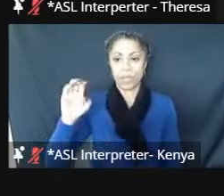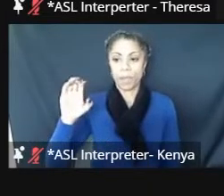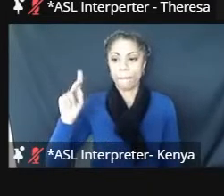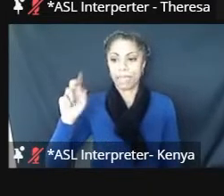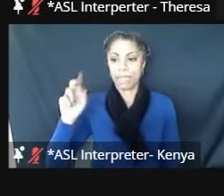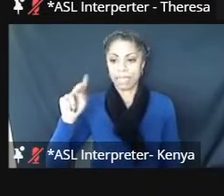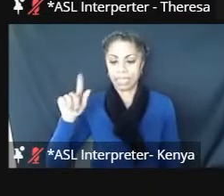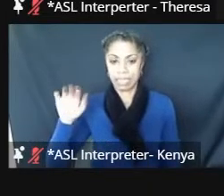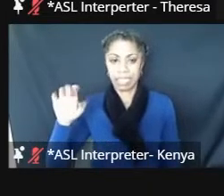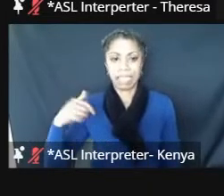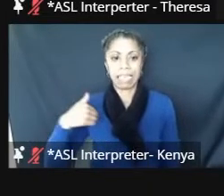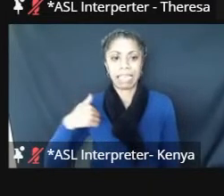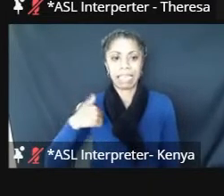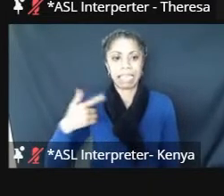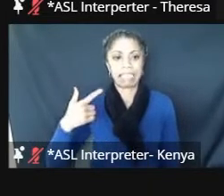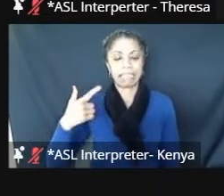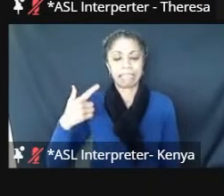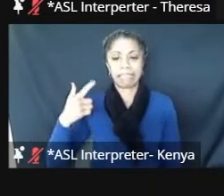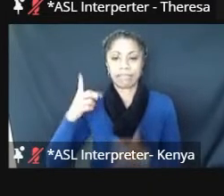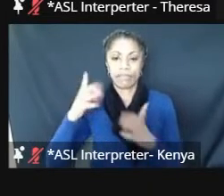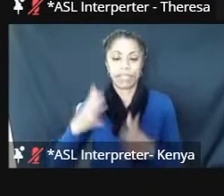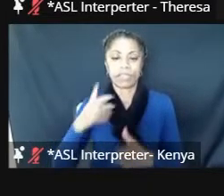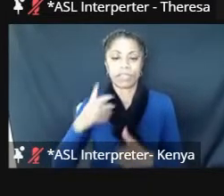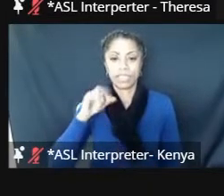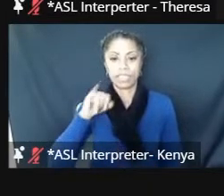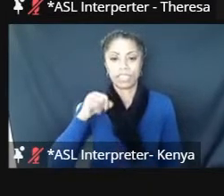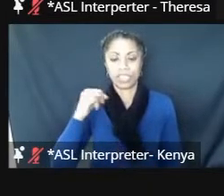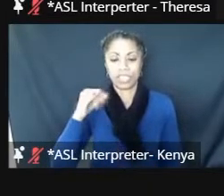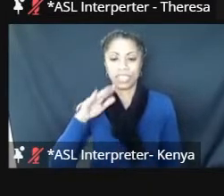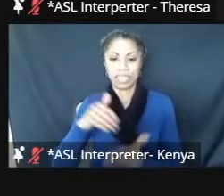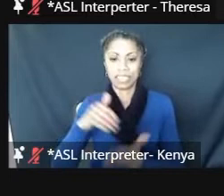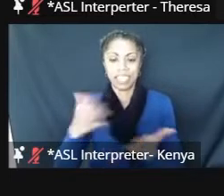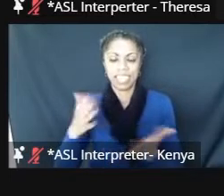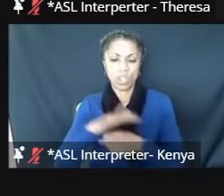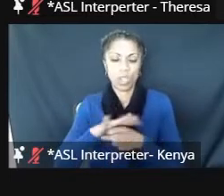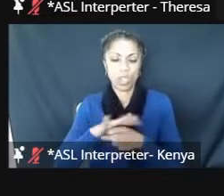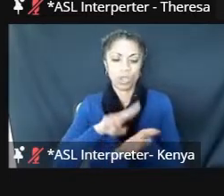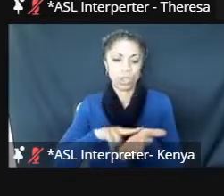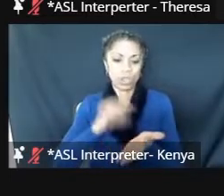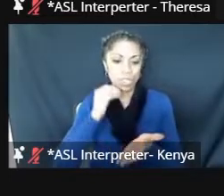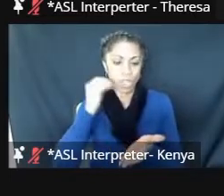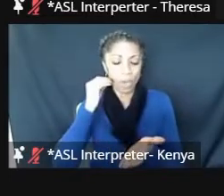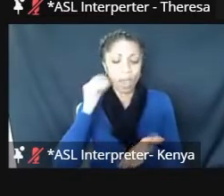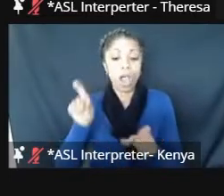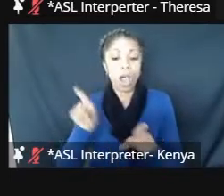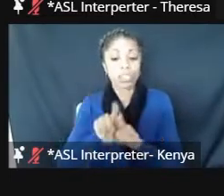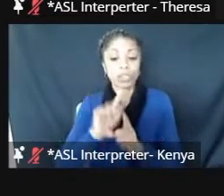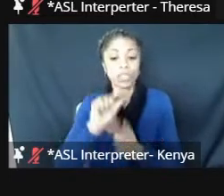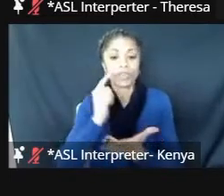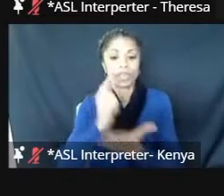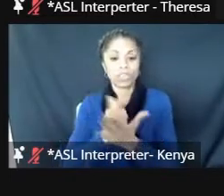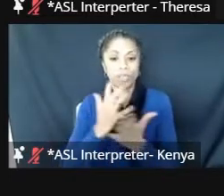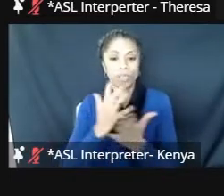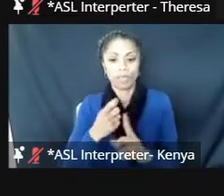Center here in Louisa. That is our local nursing home. He's also a graduate of our school system.